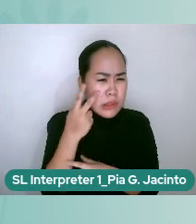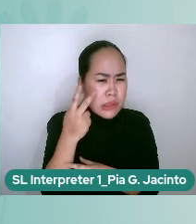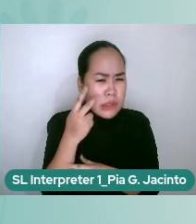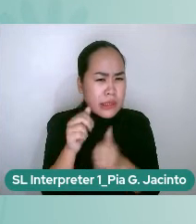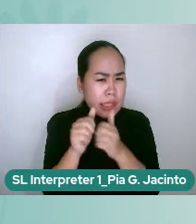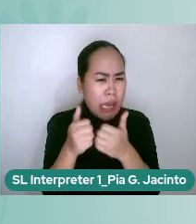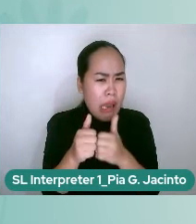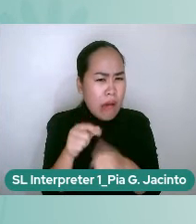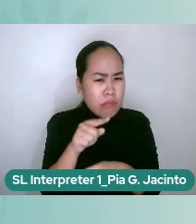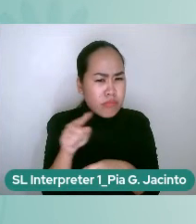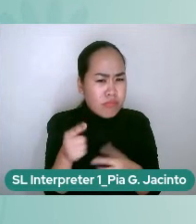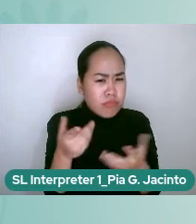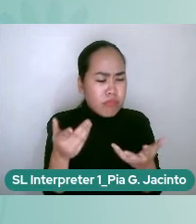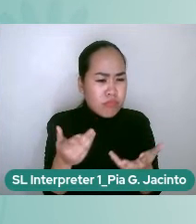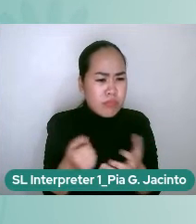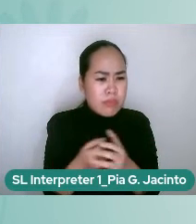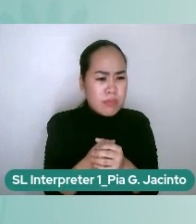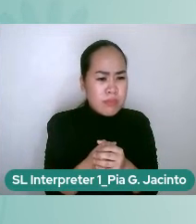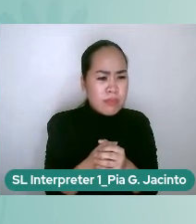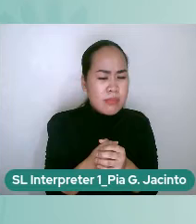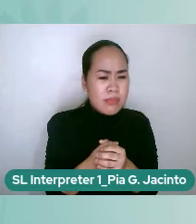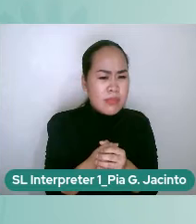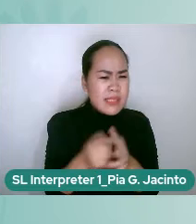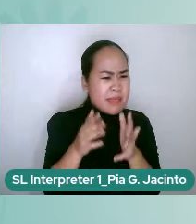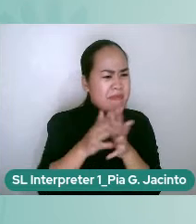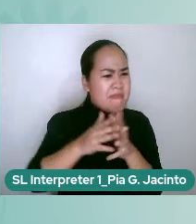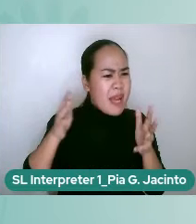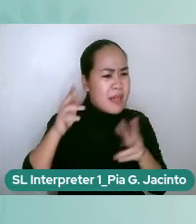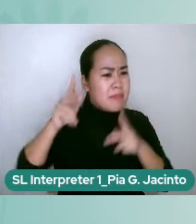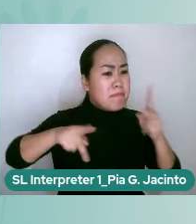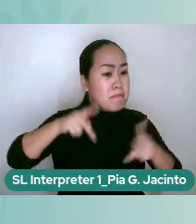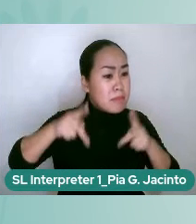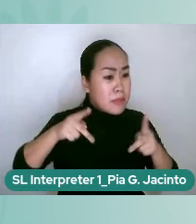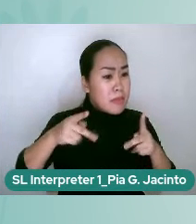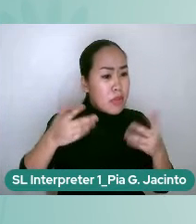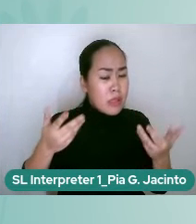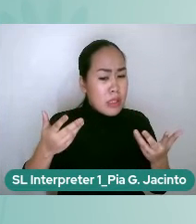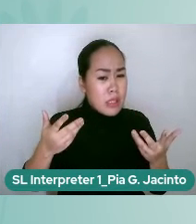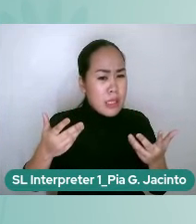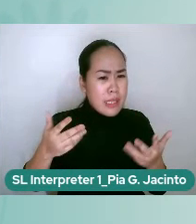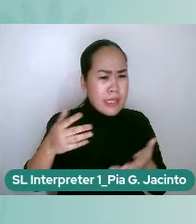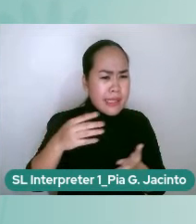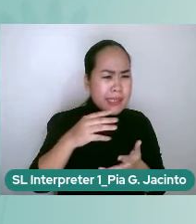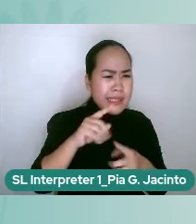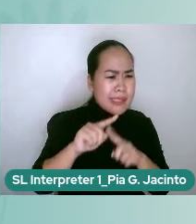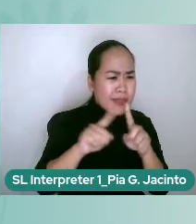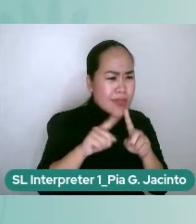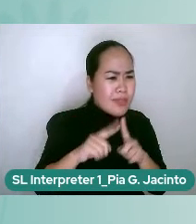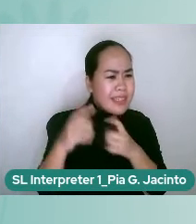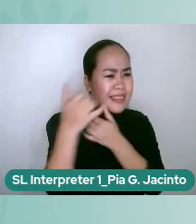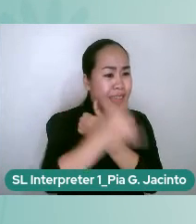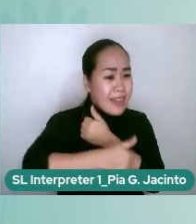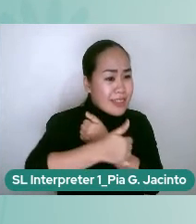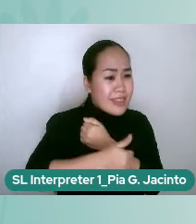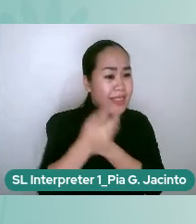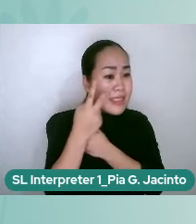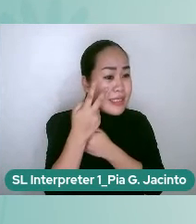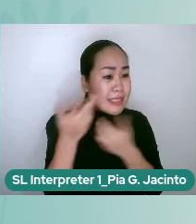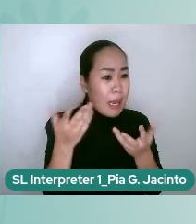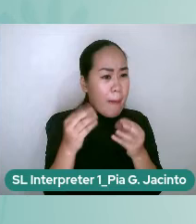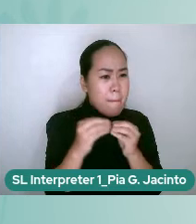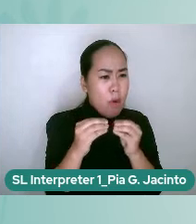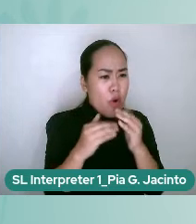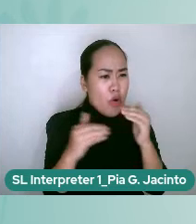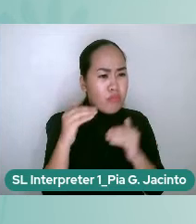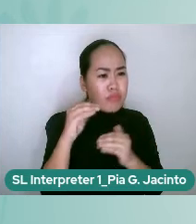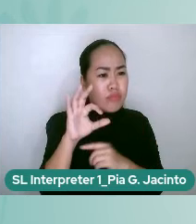is distributed, we see that the vast majority of women from low and middle income countries are the ones affected. In fact, more than 90% of the